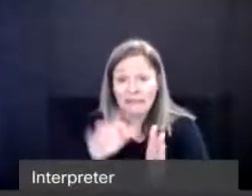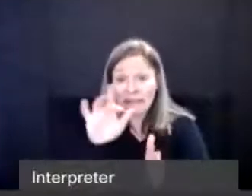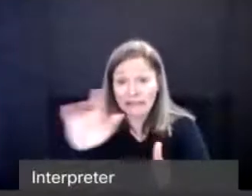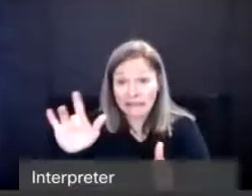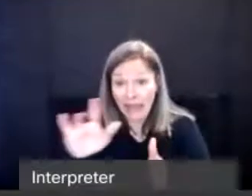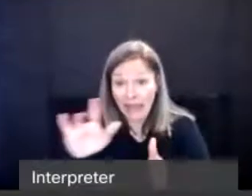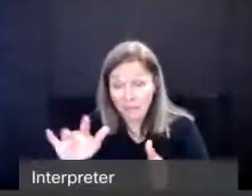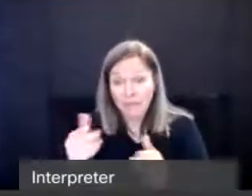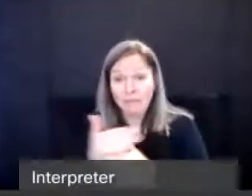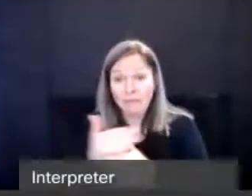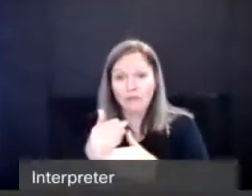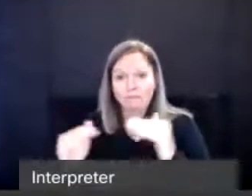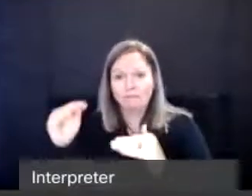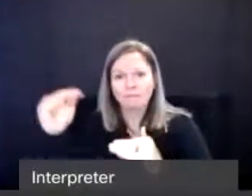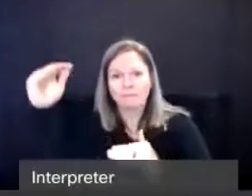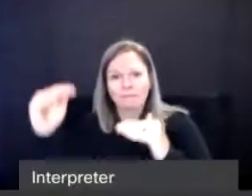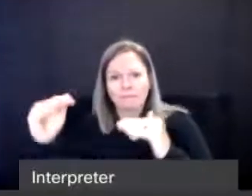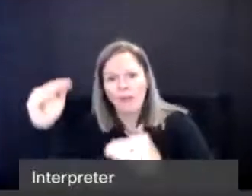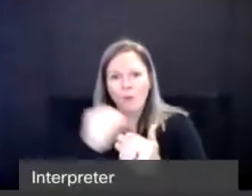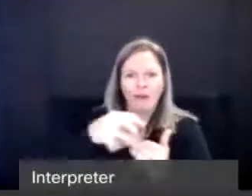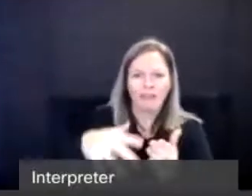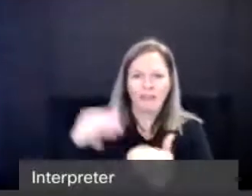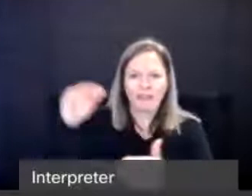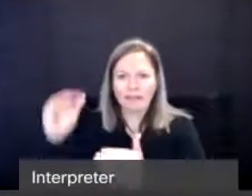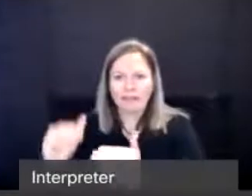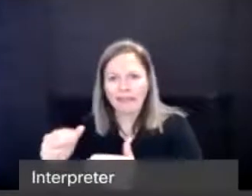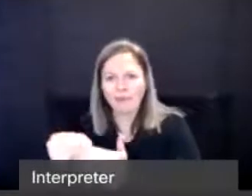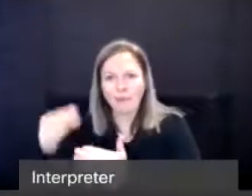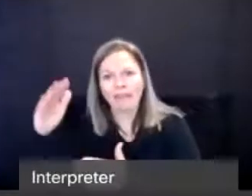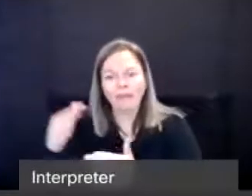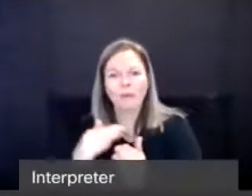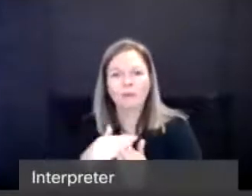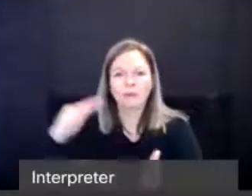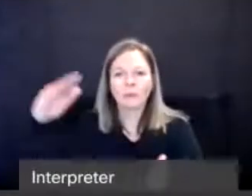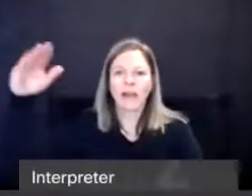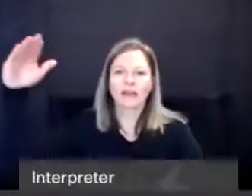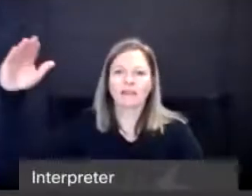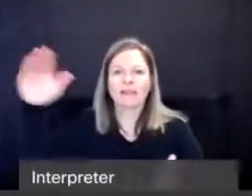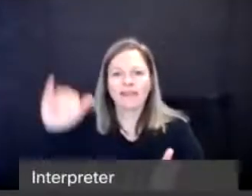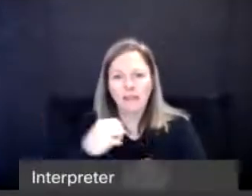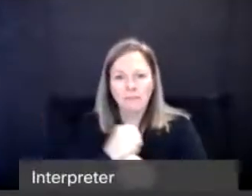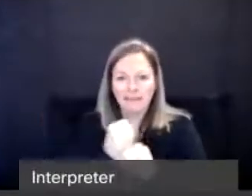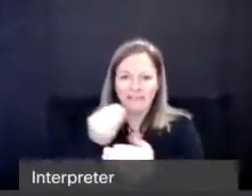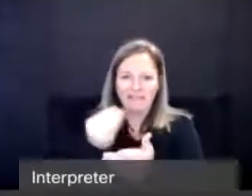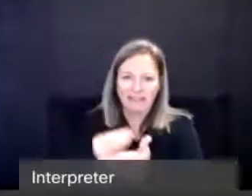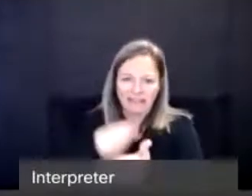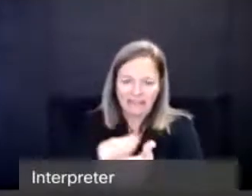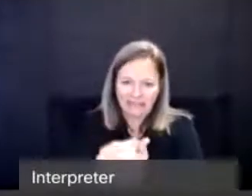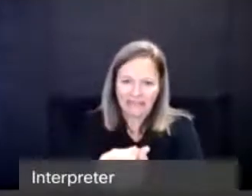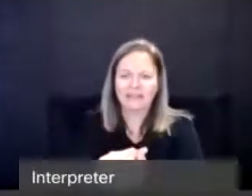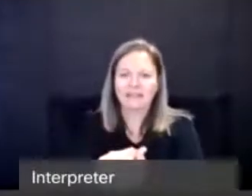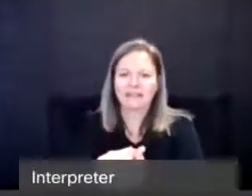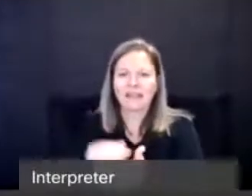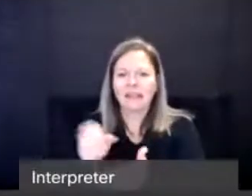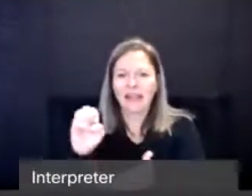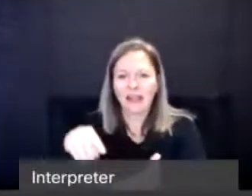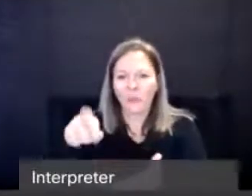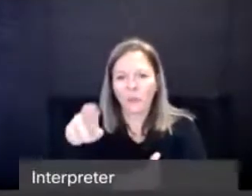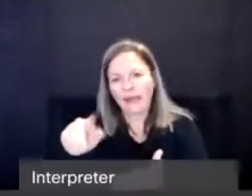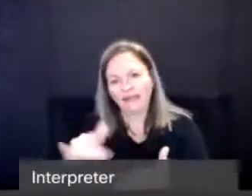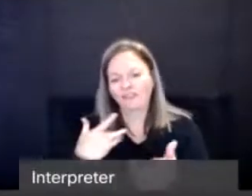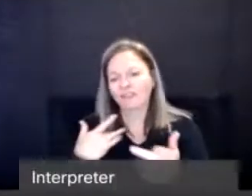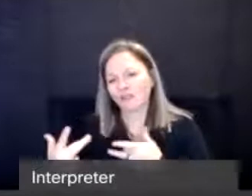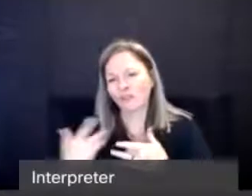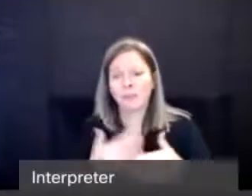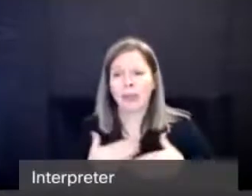between wealthy and less wealthy districts, will get wider, and that creates the funding inequity that's the concern. So with that, I'll be